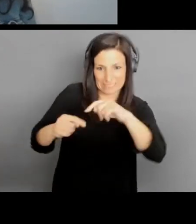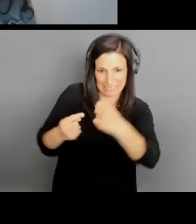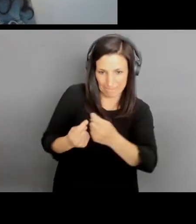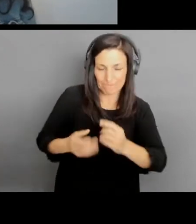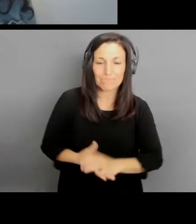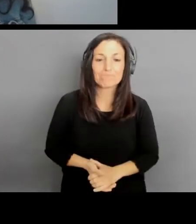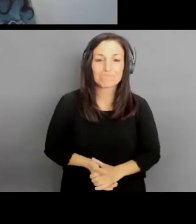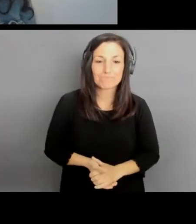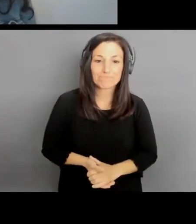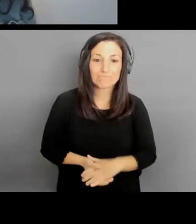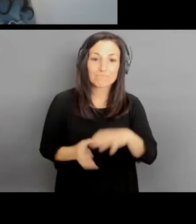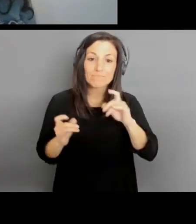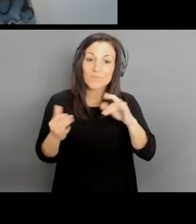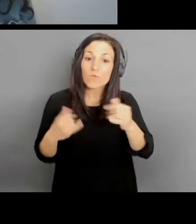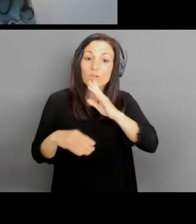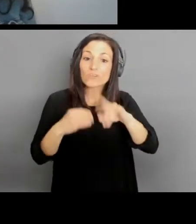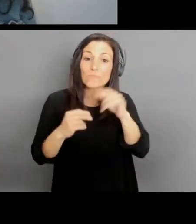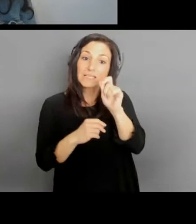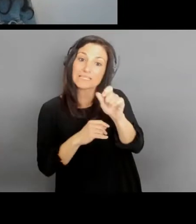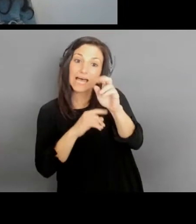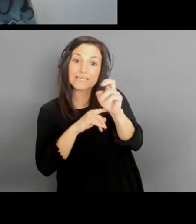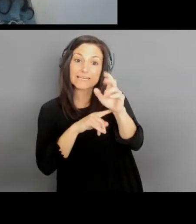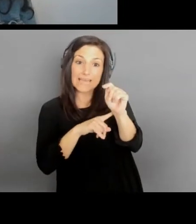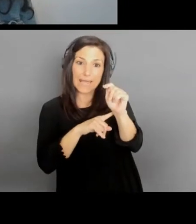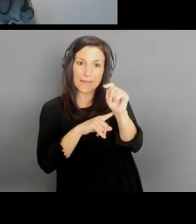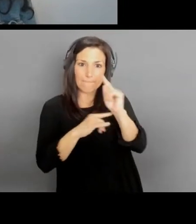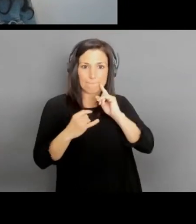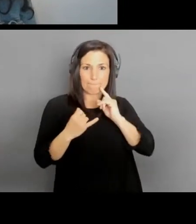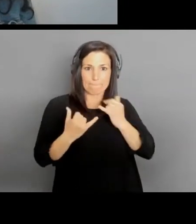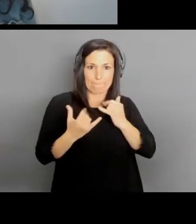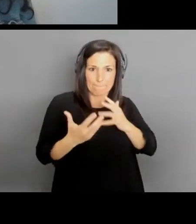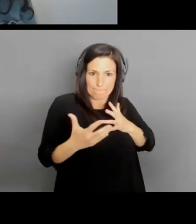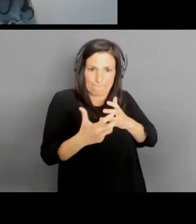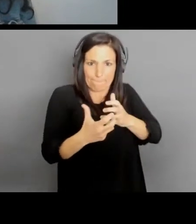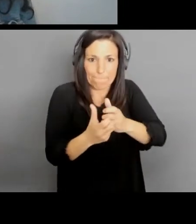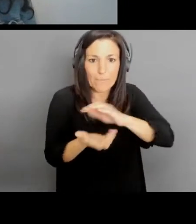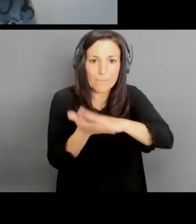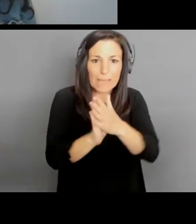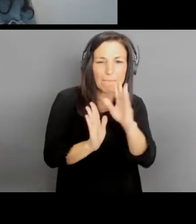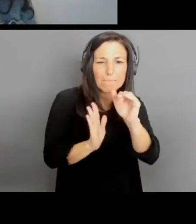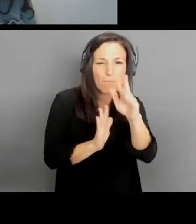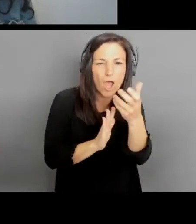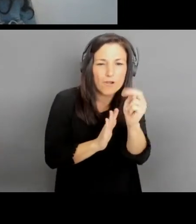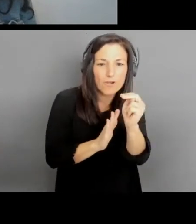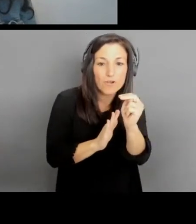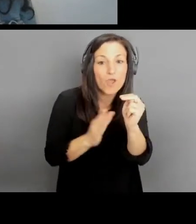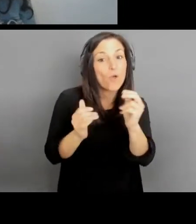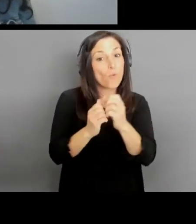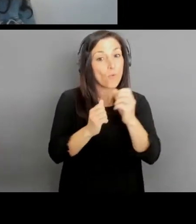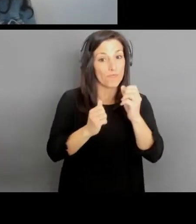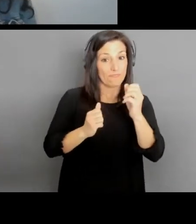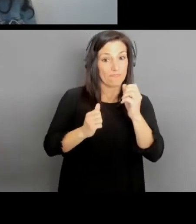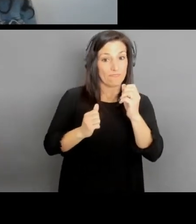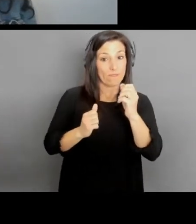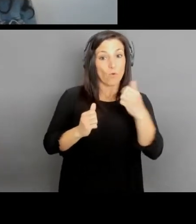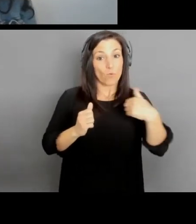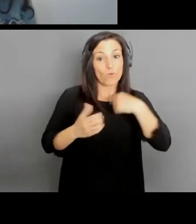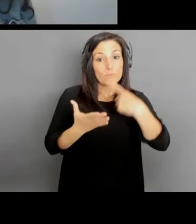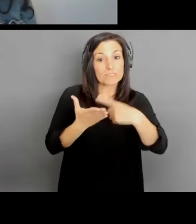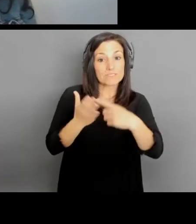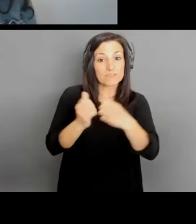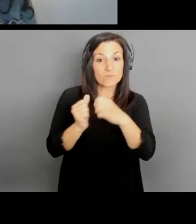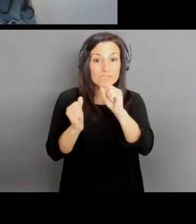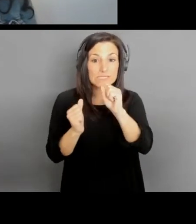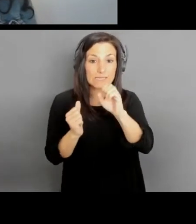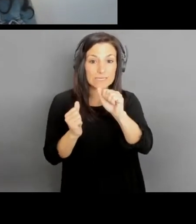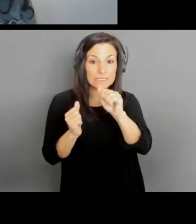.NET modernization, and to do that, we're joined by Sananda. Welcome, Sananda, to the session. Please introduce yourself and tell everyone a little bit about what your